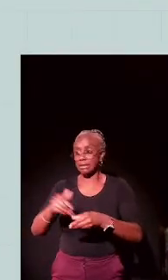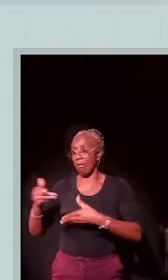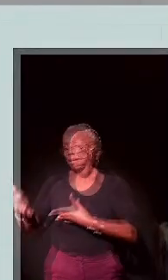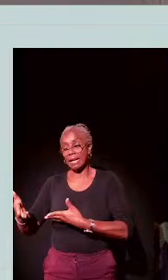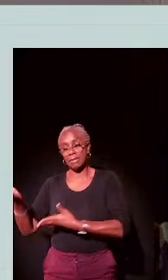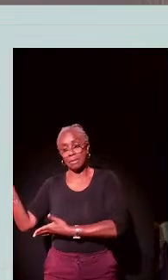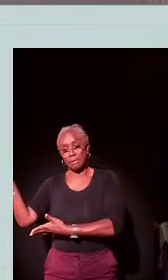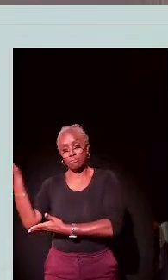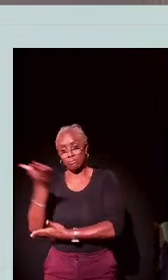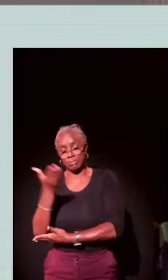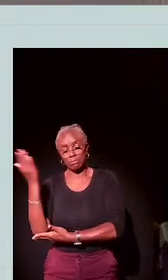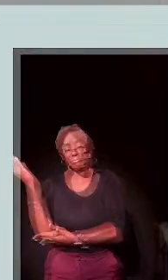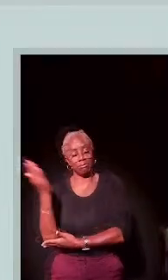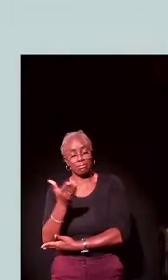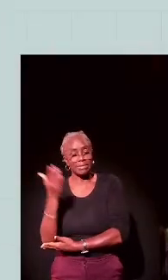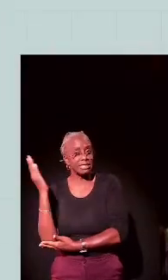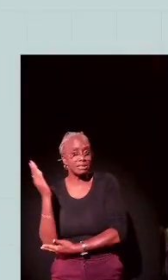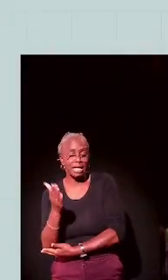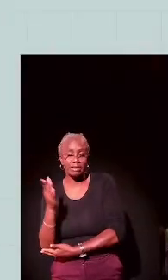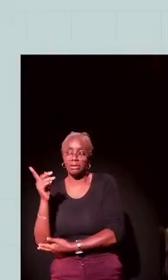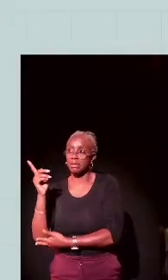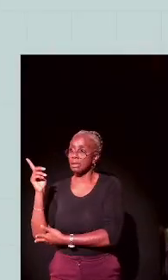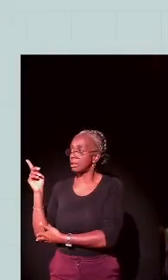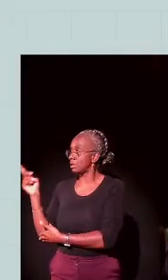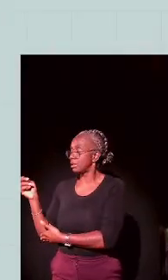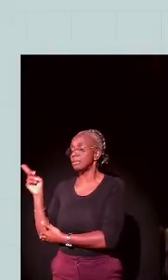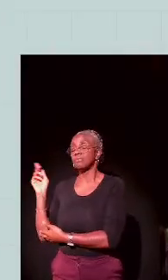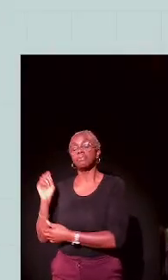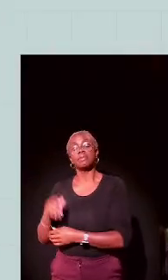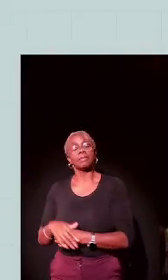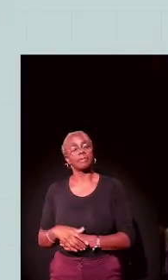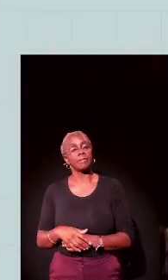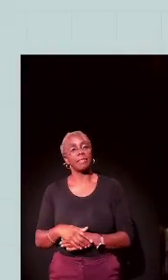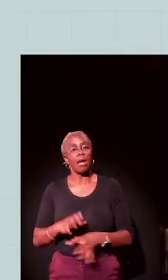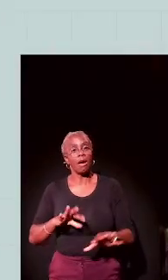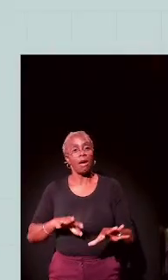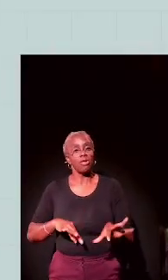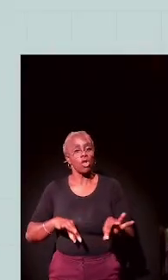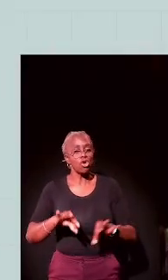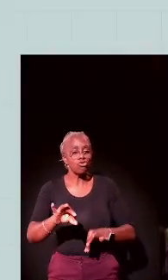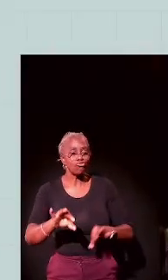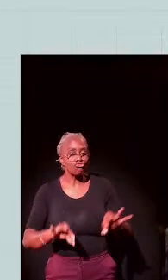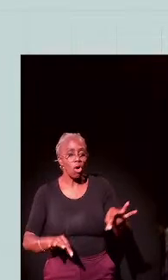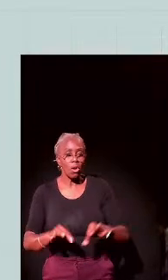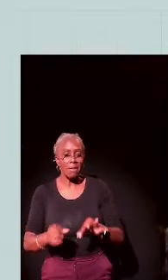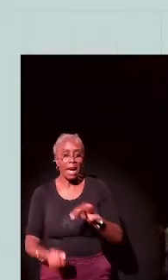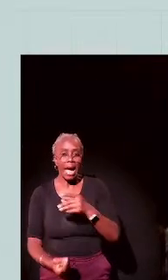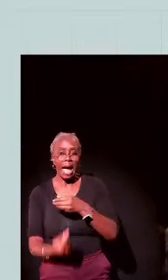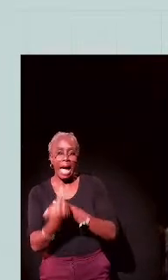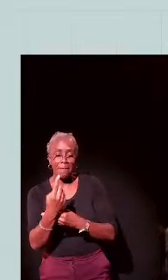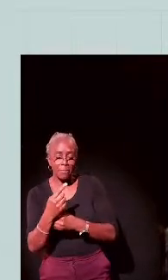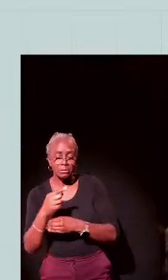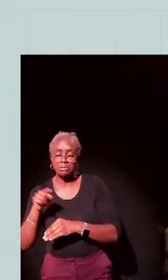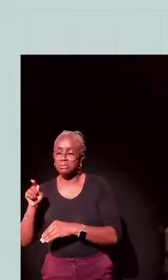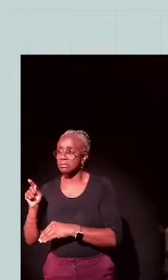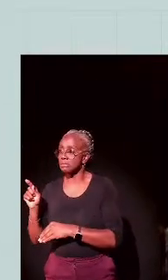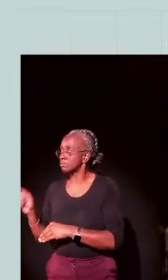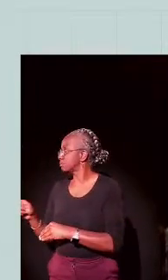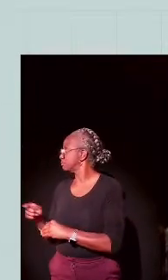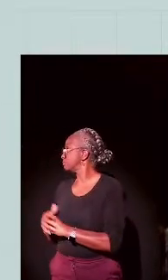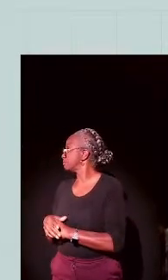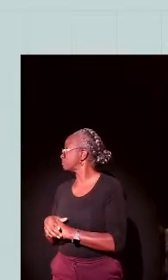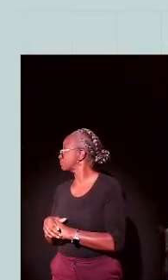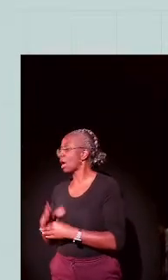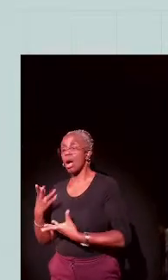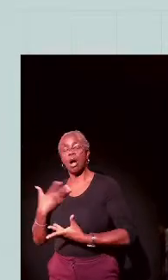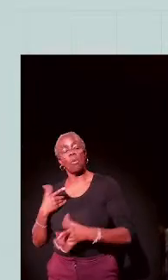presentation, the development of the controller actually happened in the context of gaming. I was trying to actually